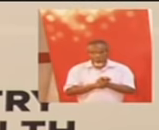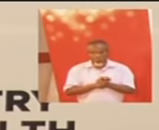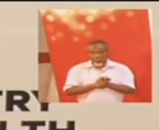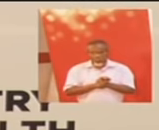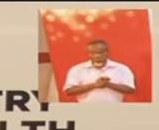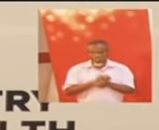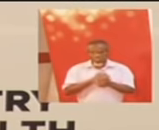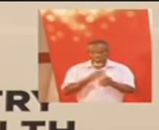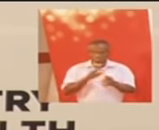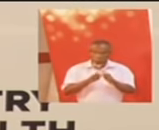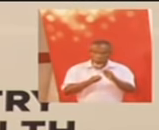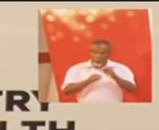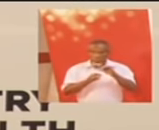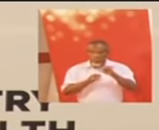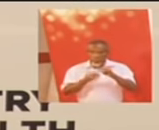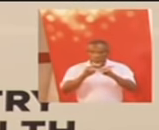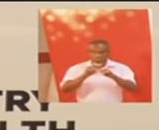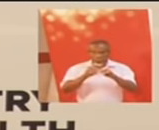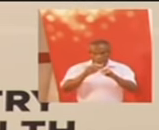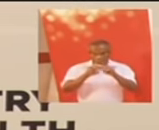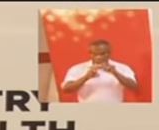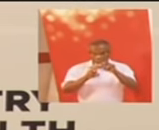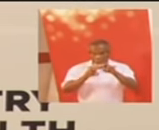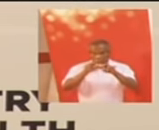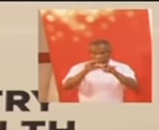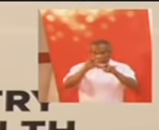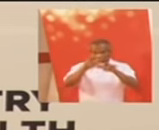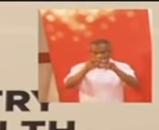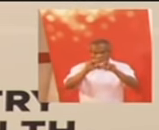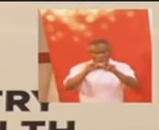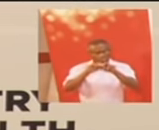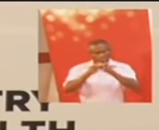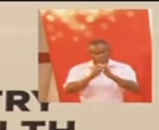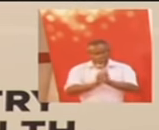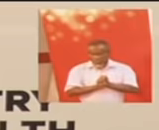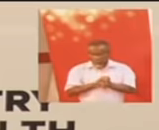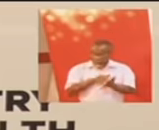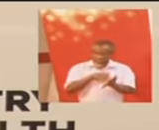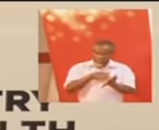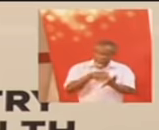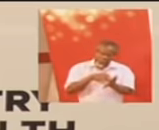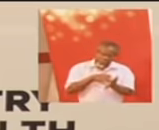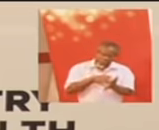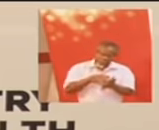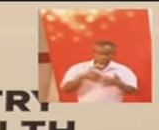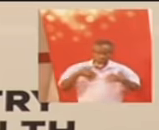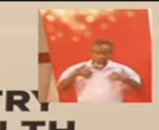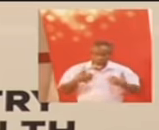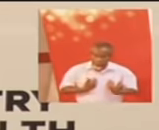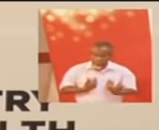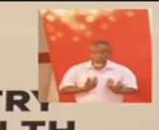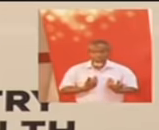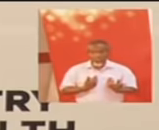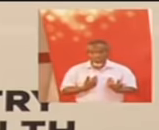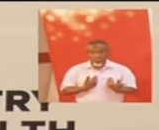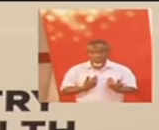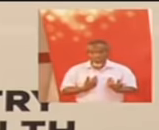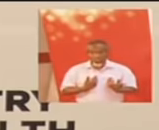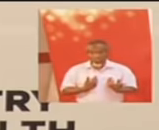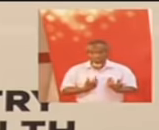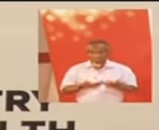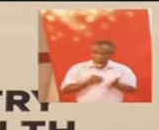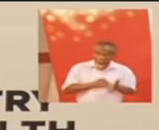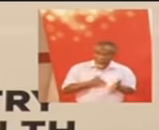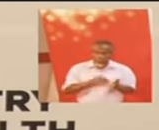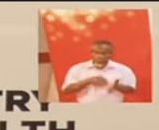flight of stairs. And for that reason, we are also seeing persistent fatigue as being a